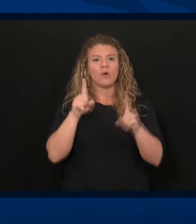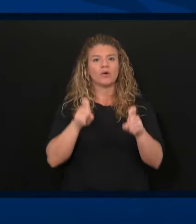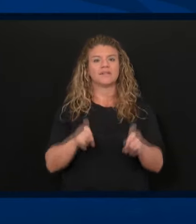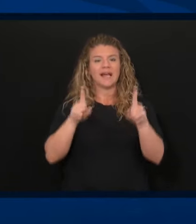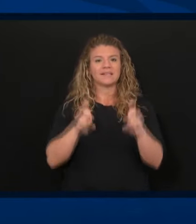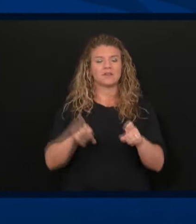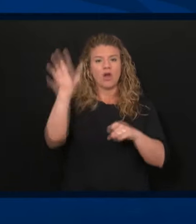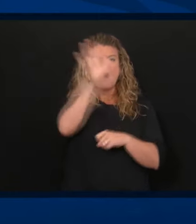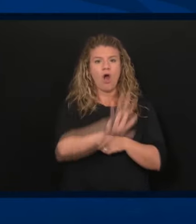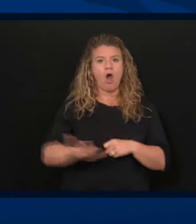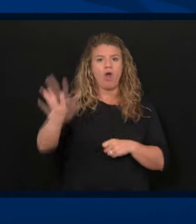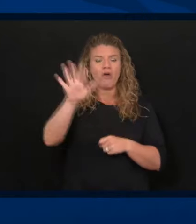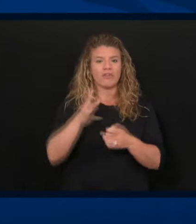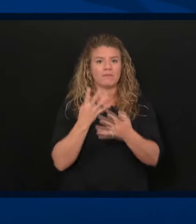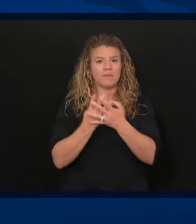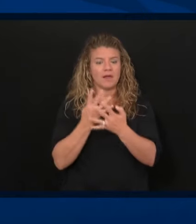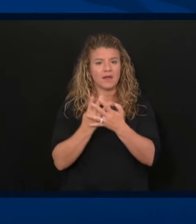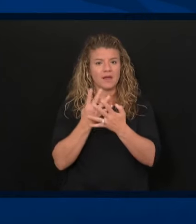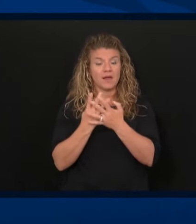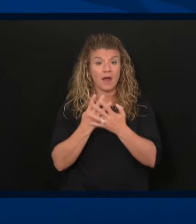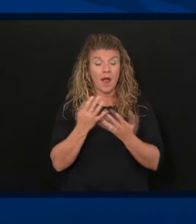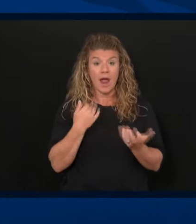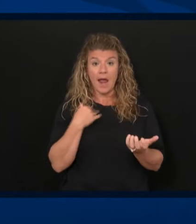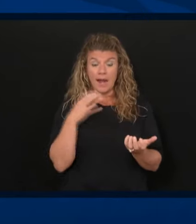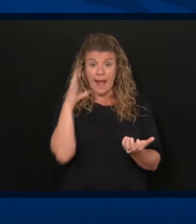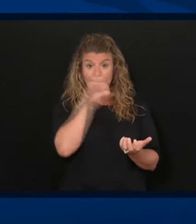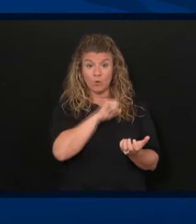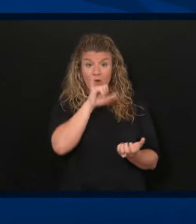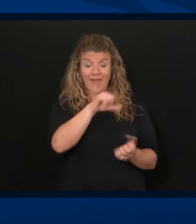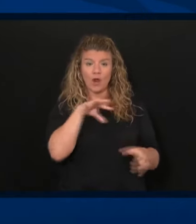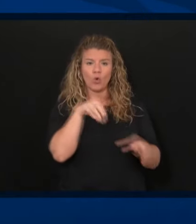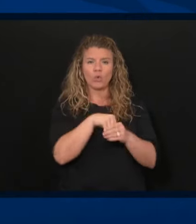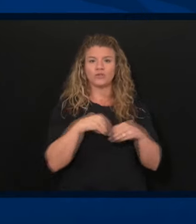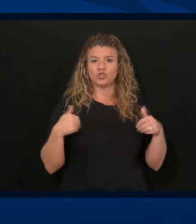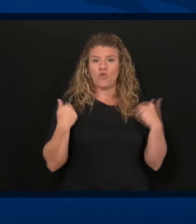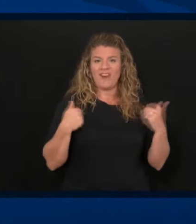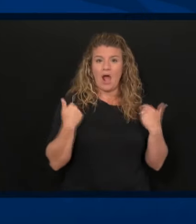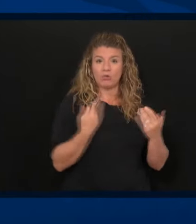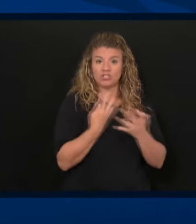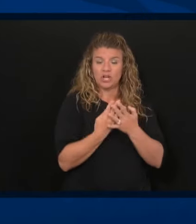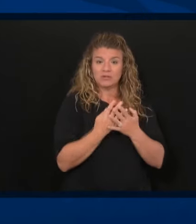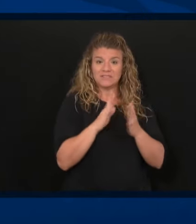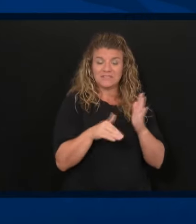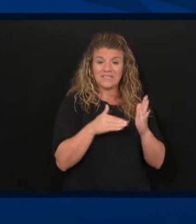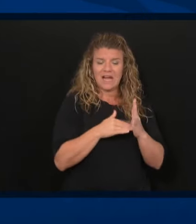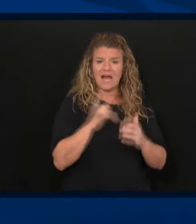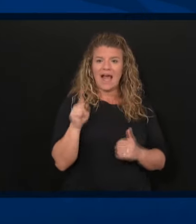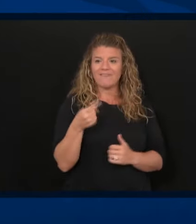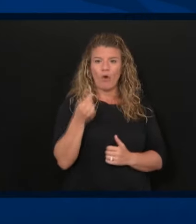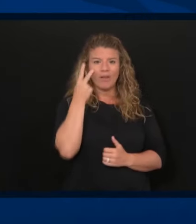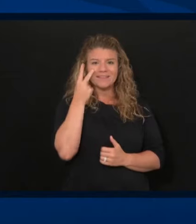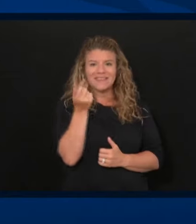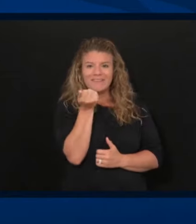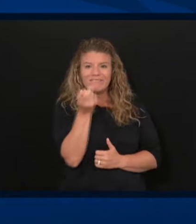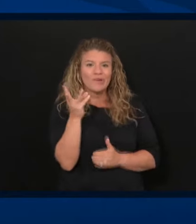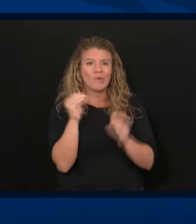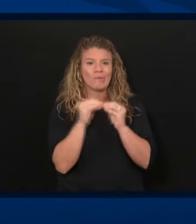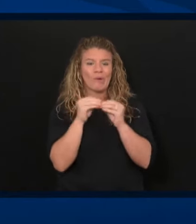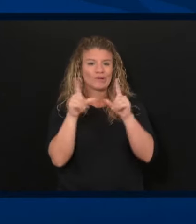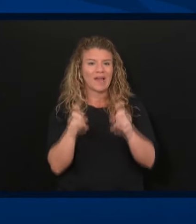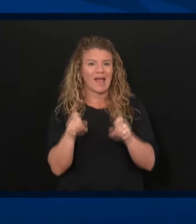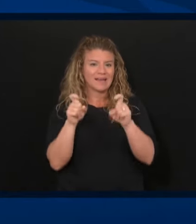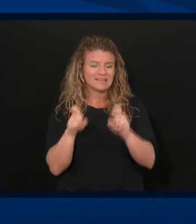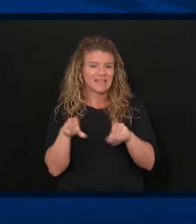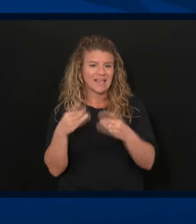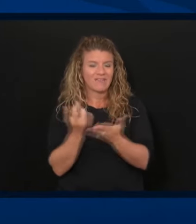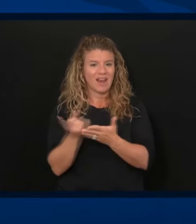inmates at the jails, prisons, and I'm assuming that includes juveniles too. We've only seen a handful more tests given in the last week.